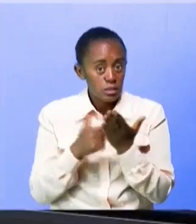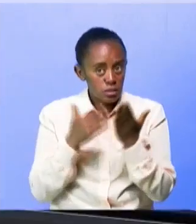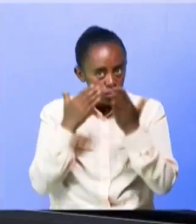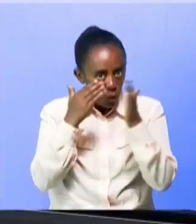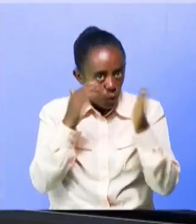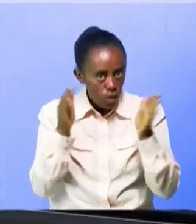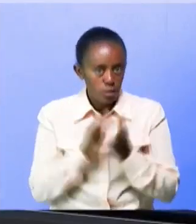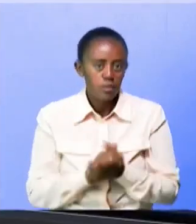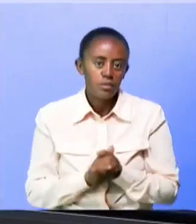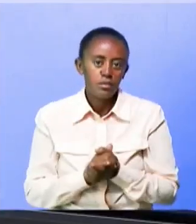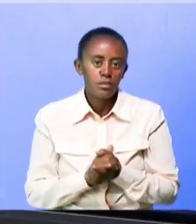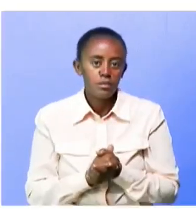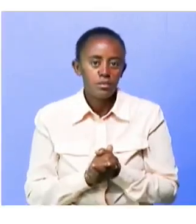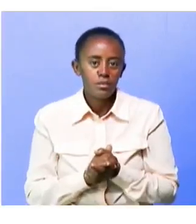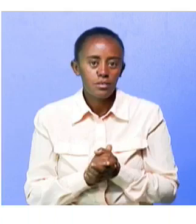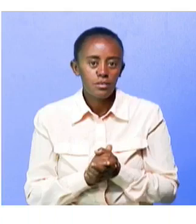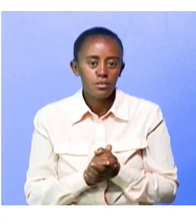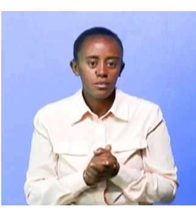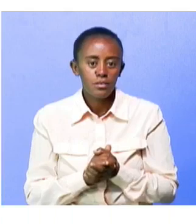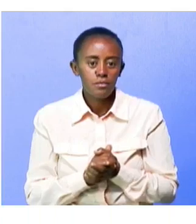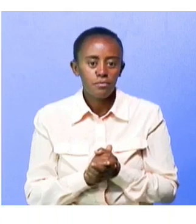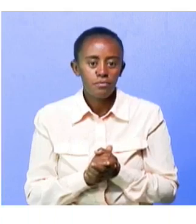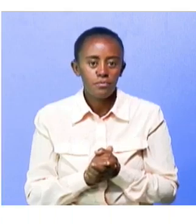right? Eliminate.